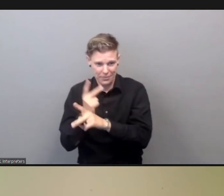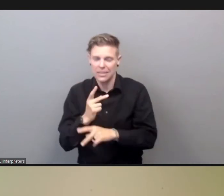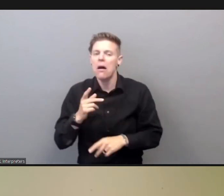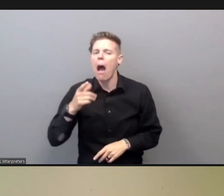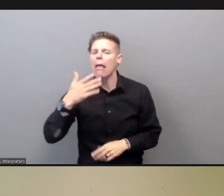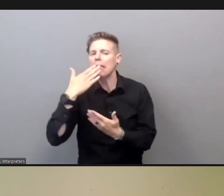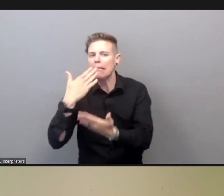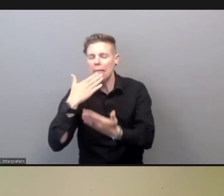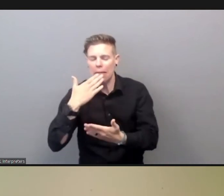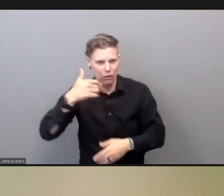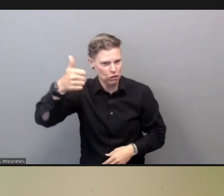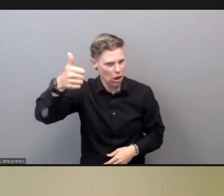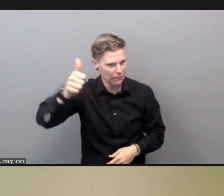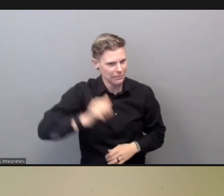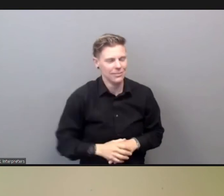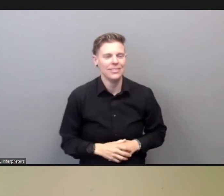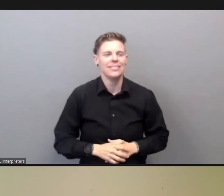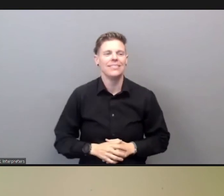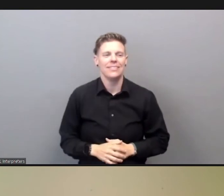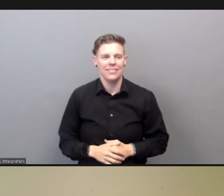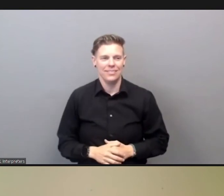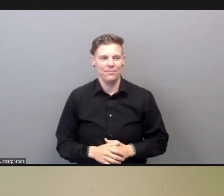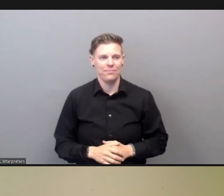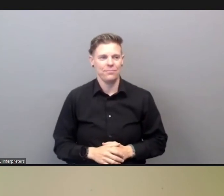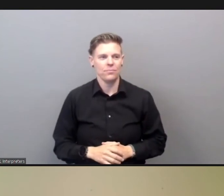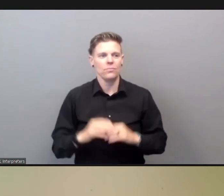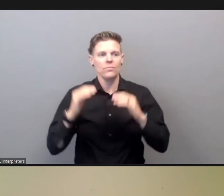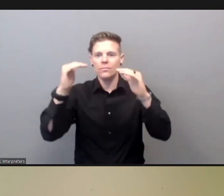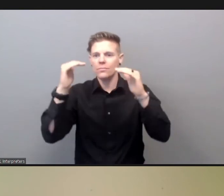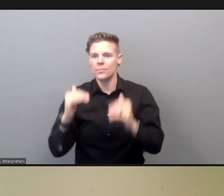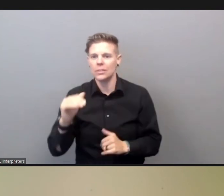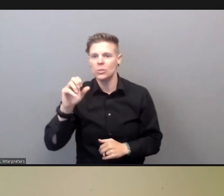All right, next we have Susan. Go ahead, Susan.